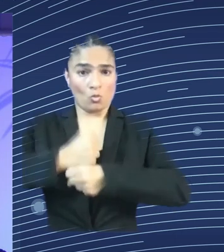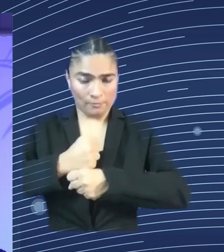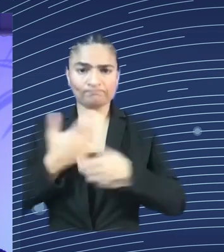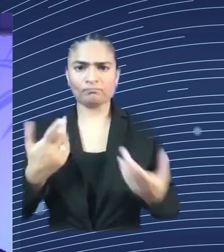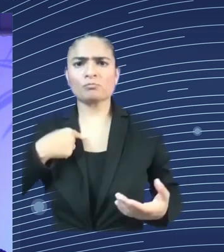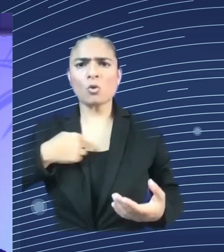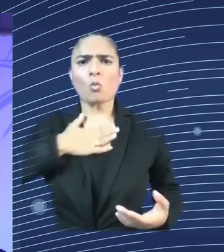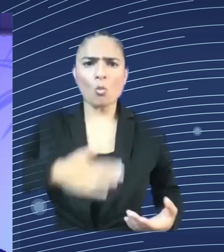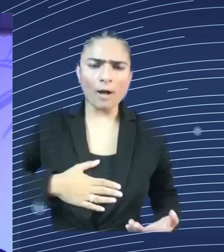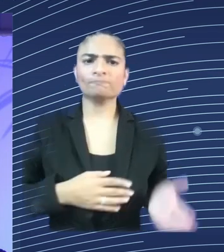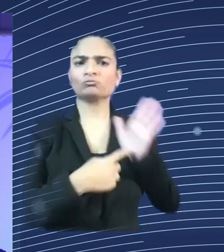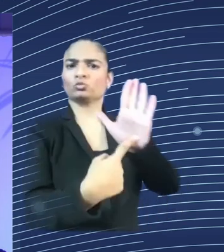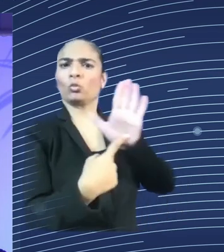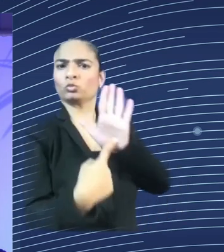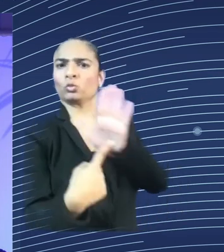dashboard, our